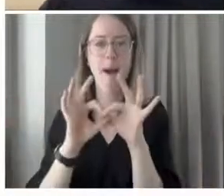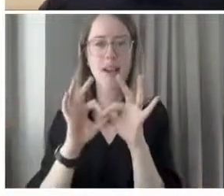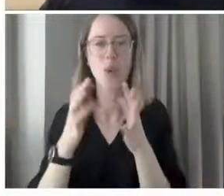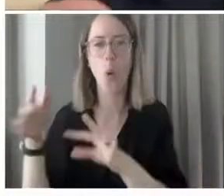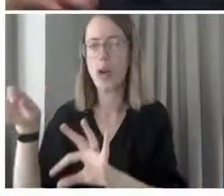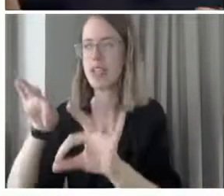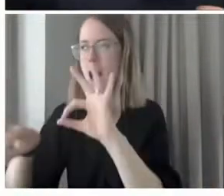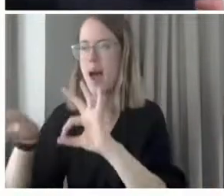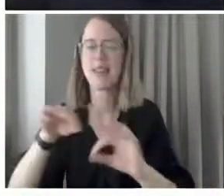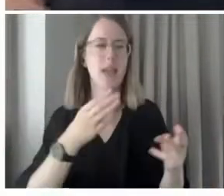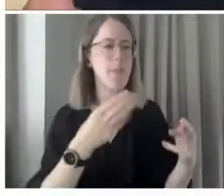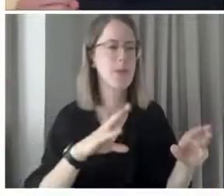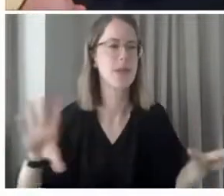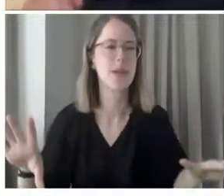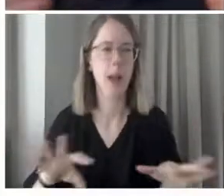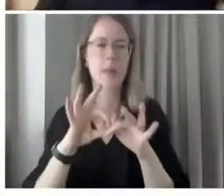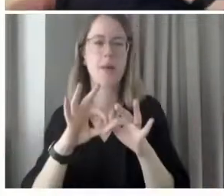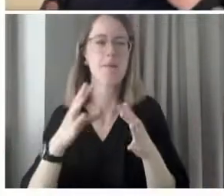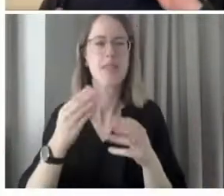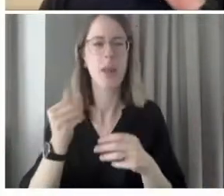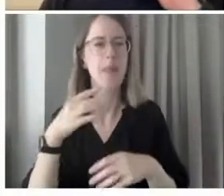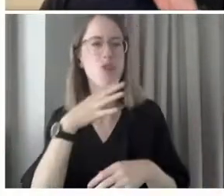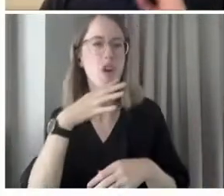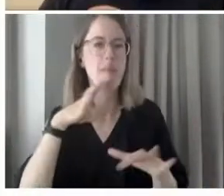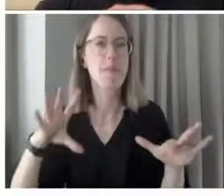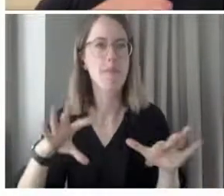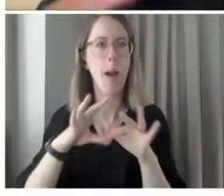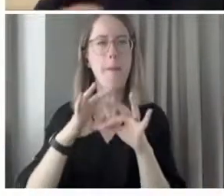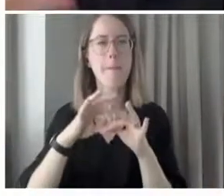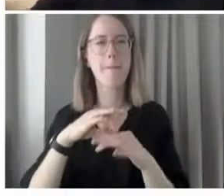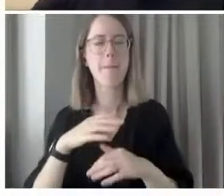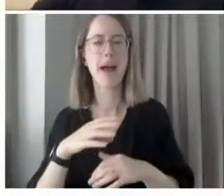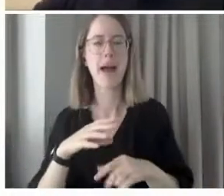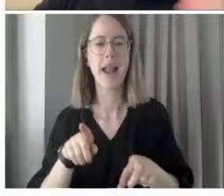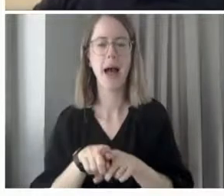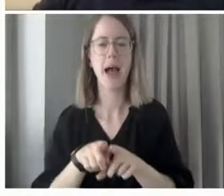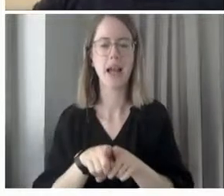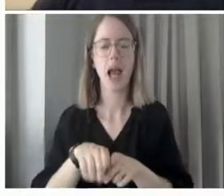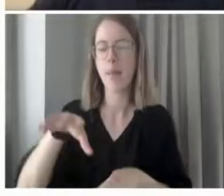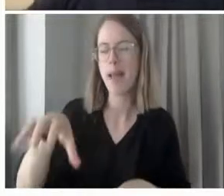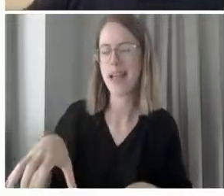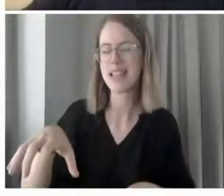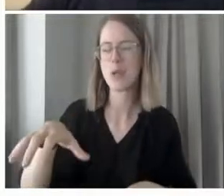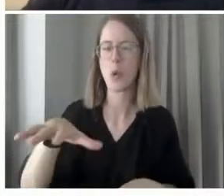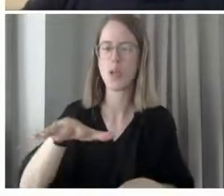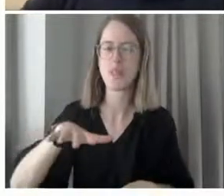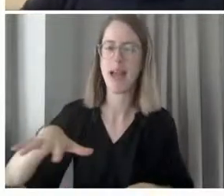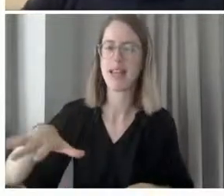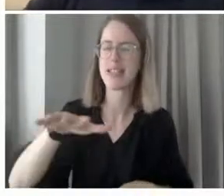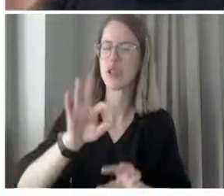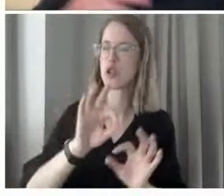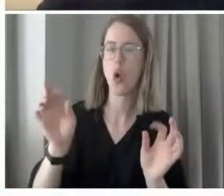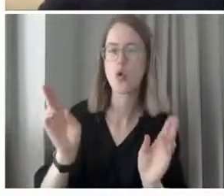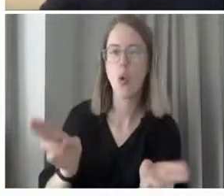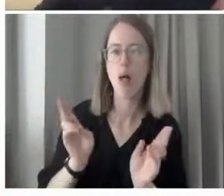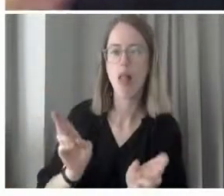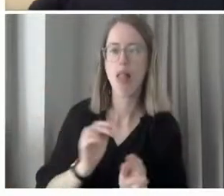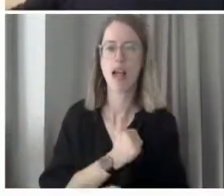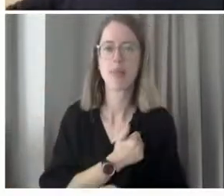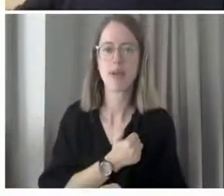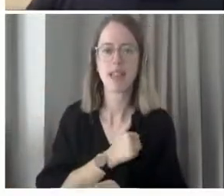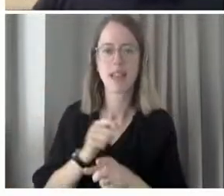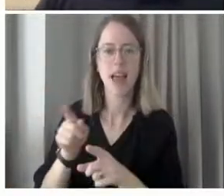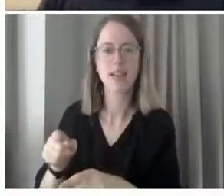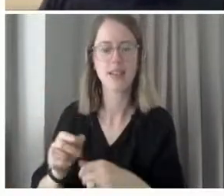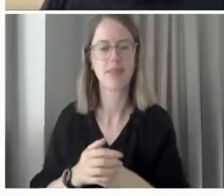with music or something with whatever, and you do it in a place or a space that I wouldn't normally be expecting it, at a time